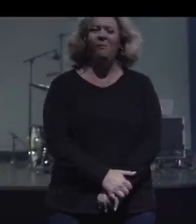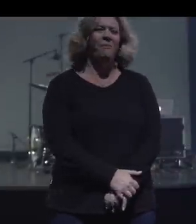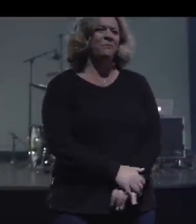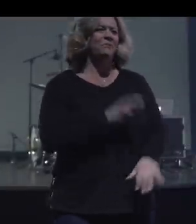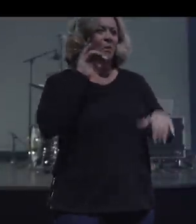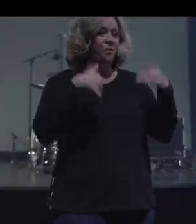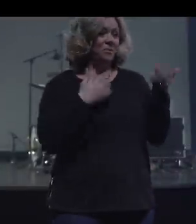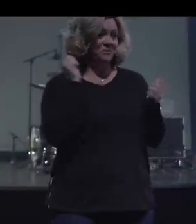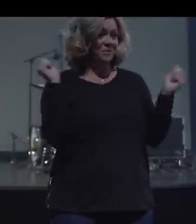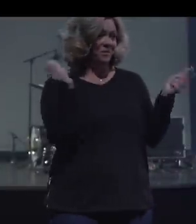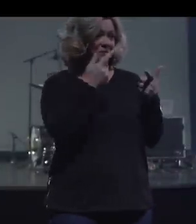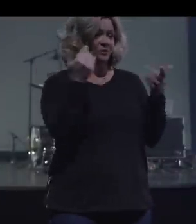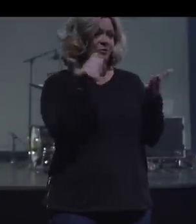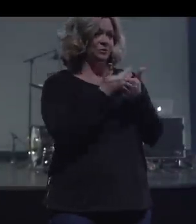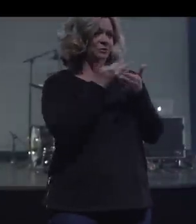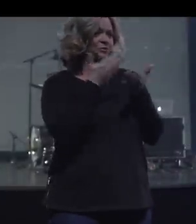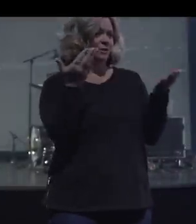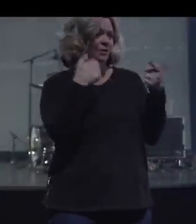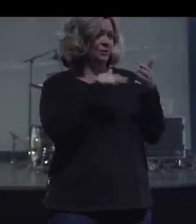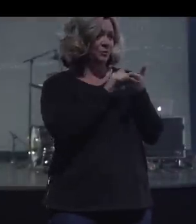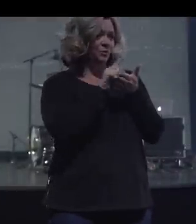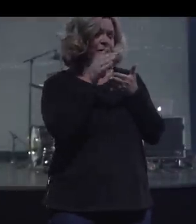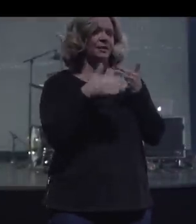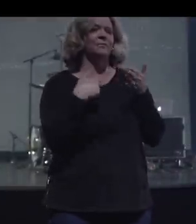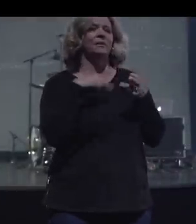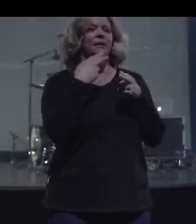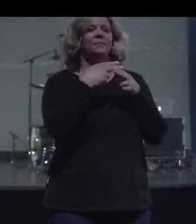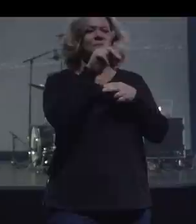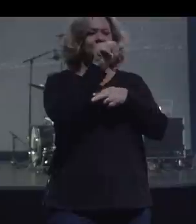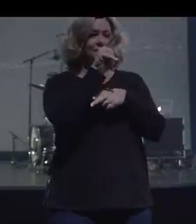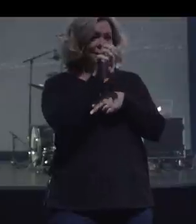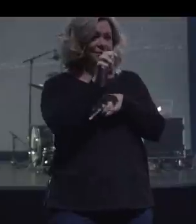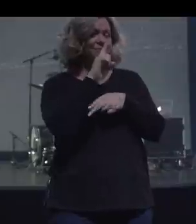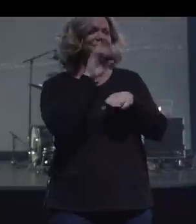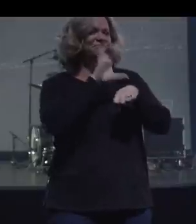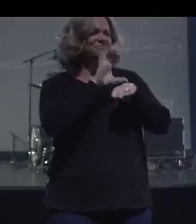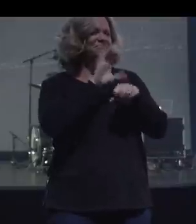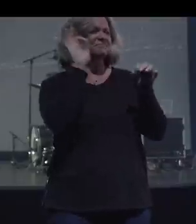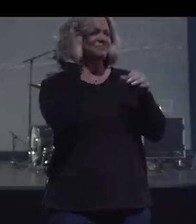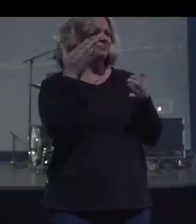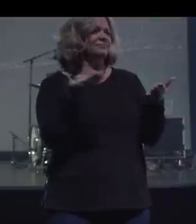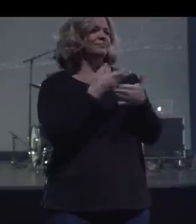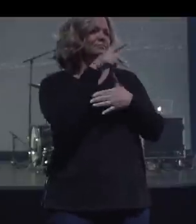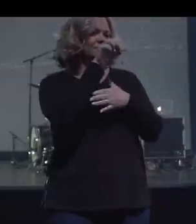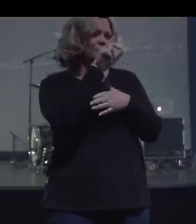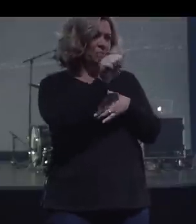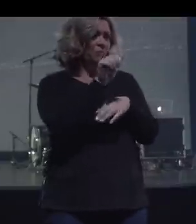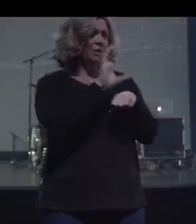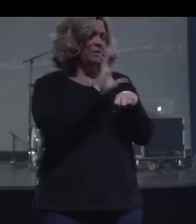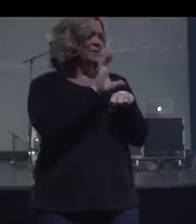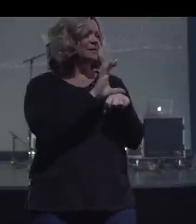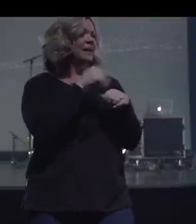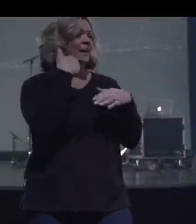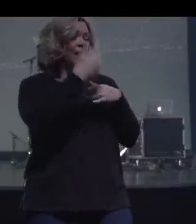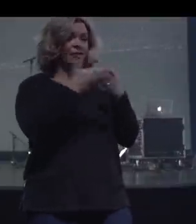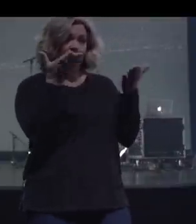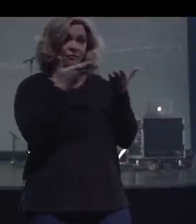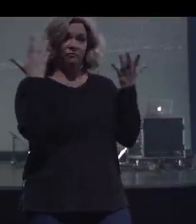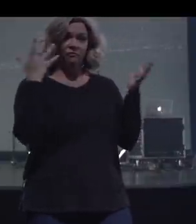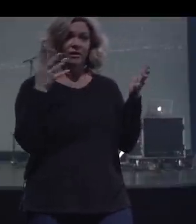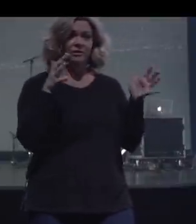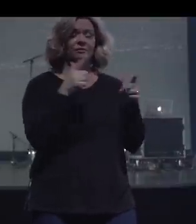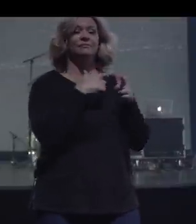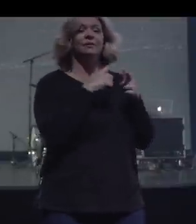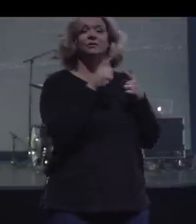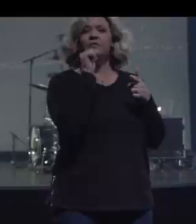I want to welcome those of you that are new with us this weekend at CCV. My name is Dave. I'm the campus pastor here at our Peoria campus. After the service is over, if you haven't had a